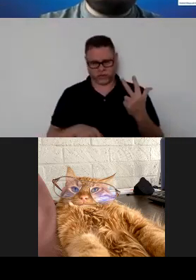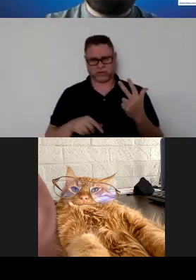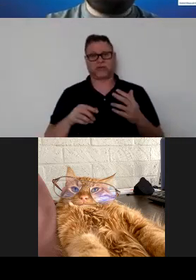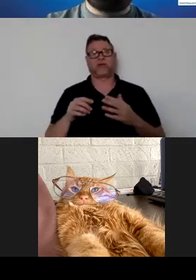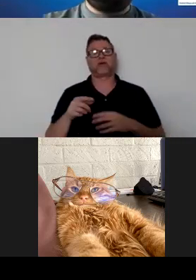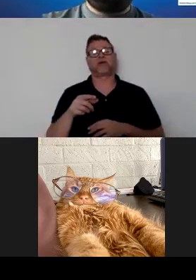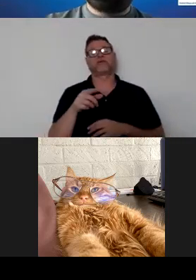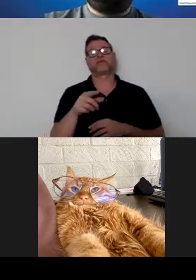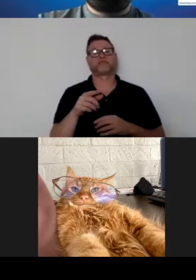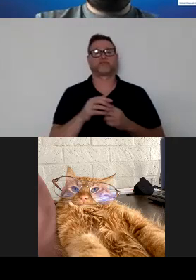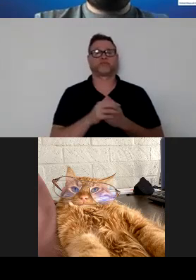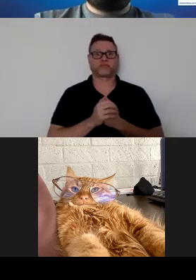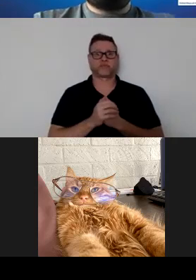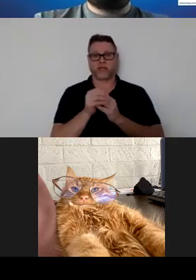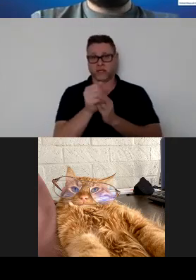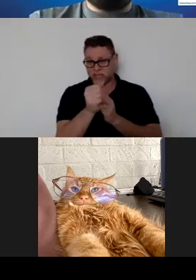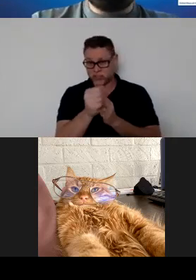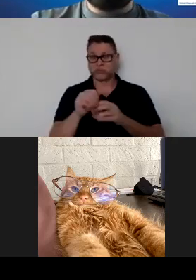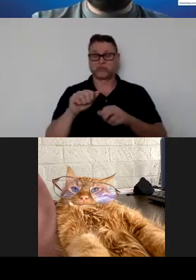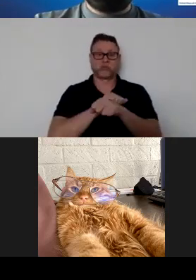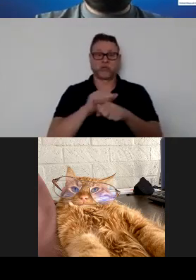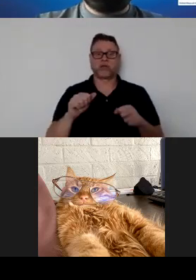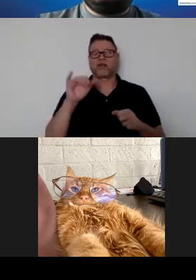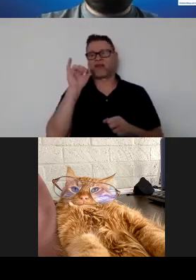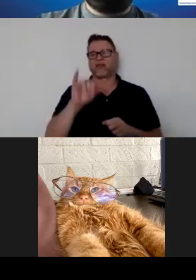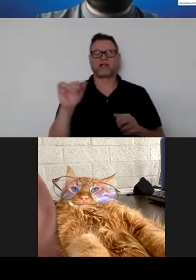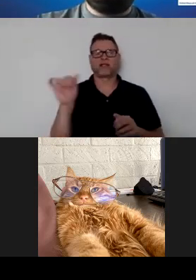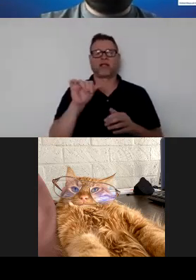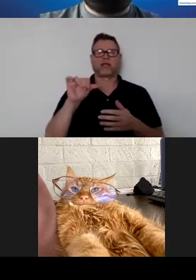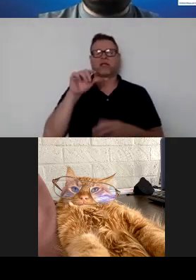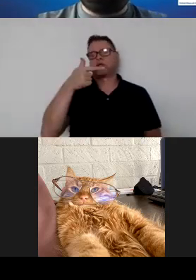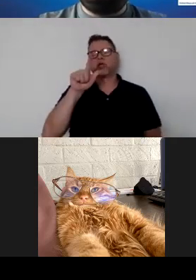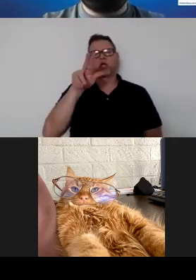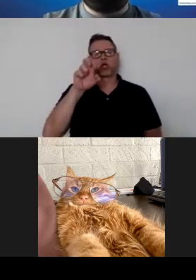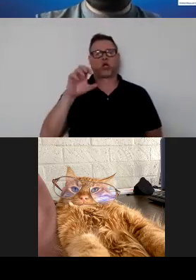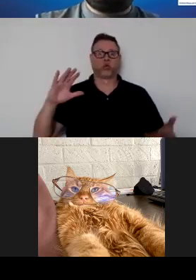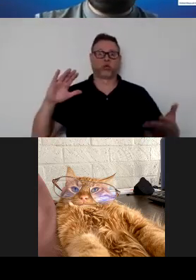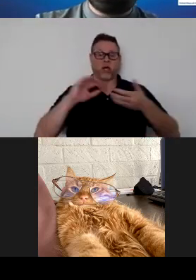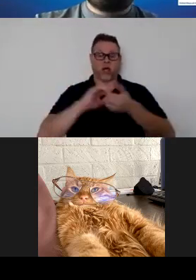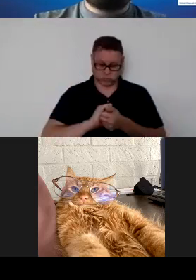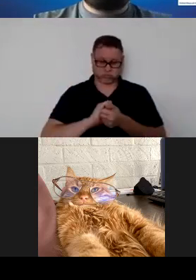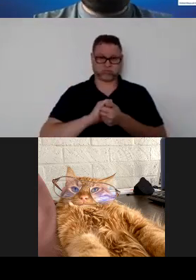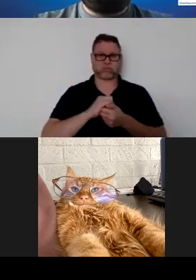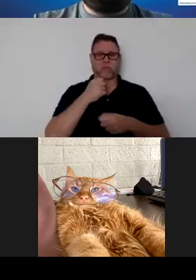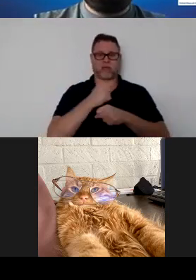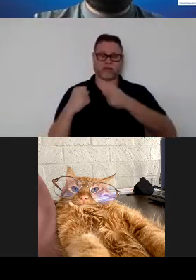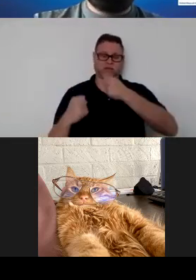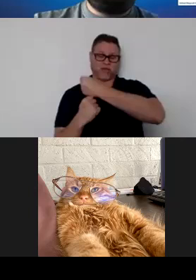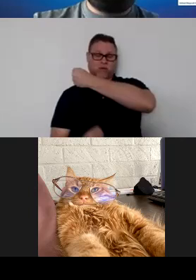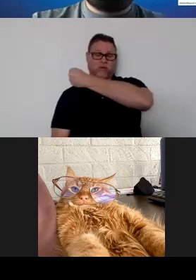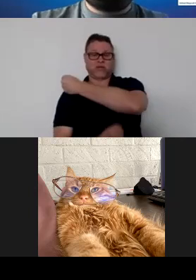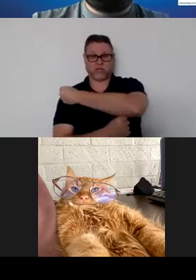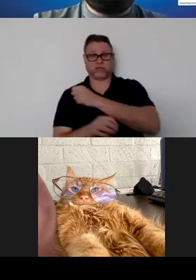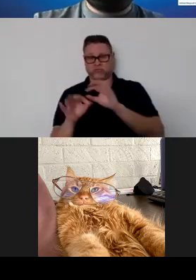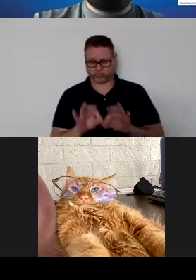practices essentially is really the relational glue that connects and reinforces the other pillars by making it foundational and